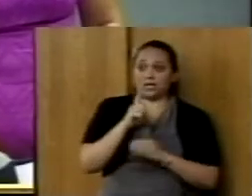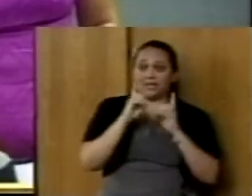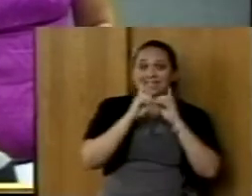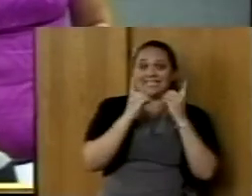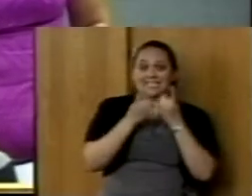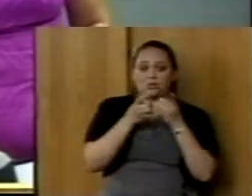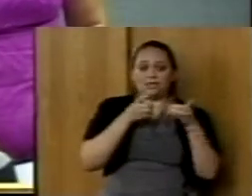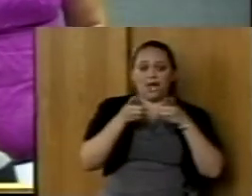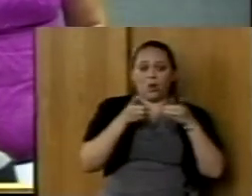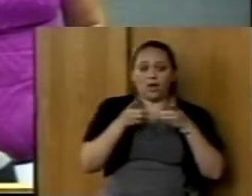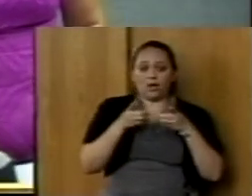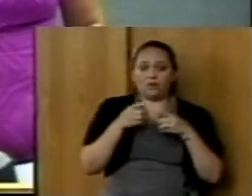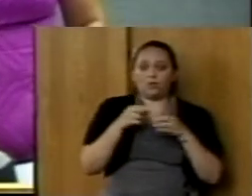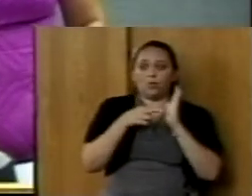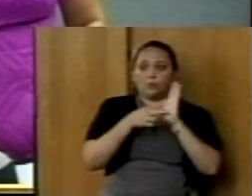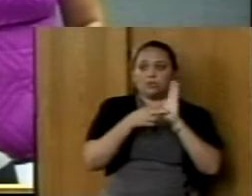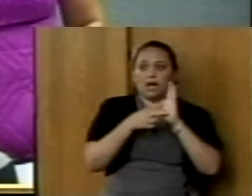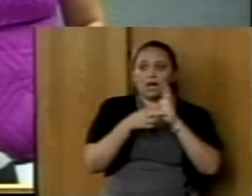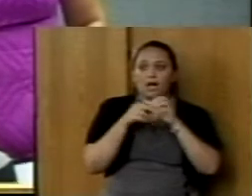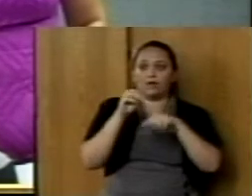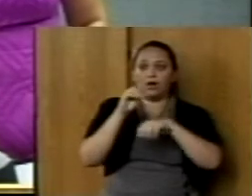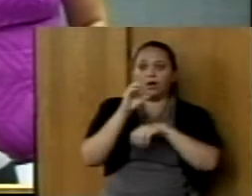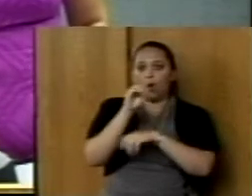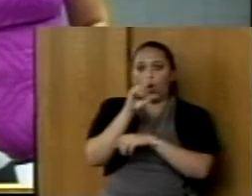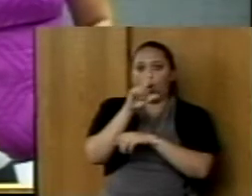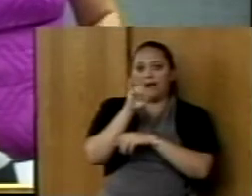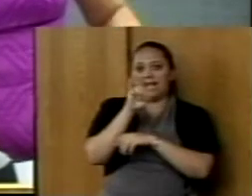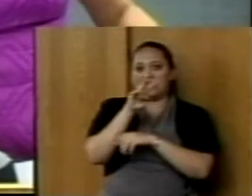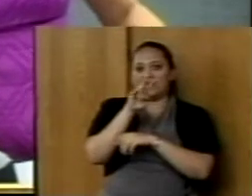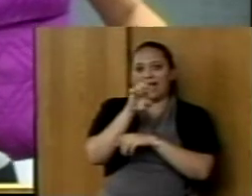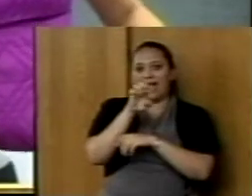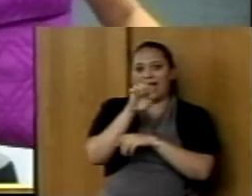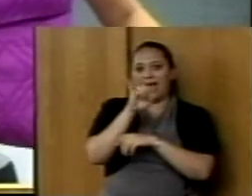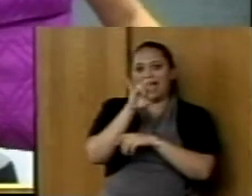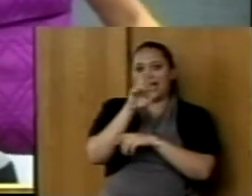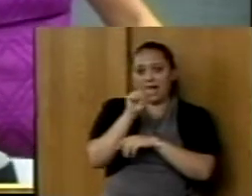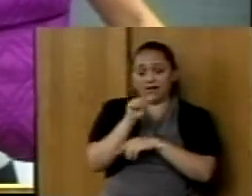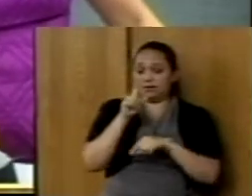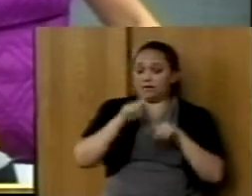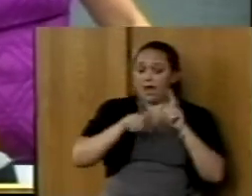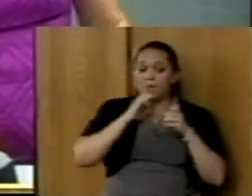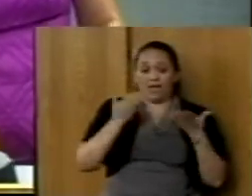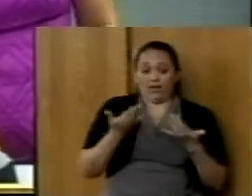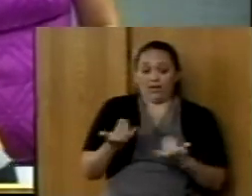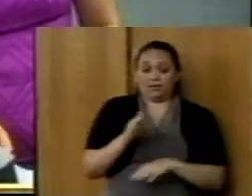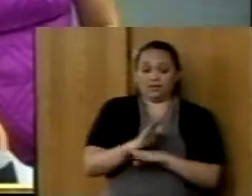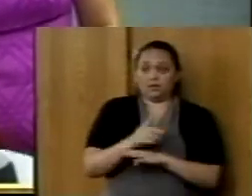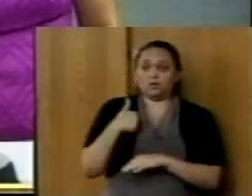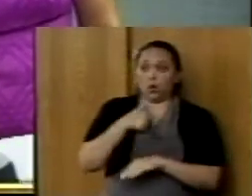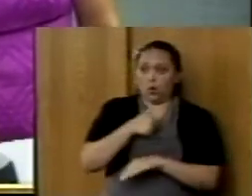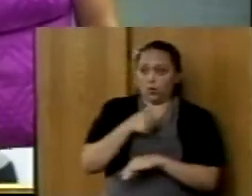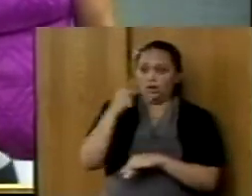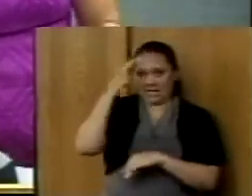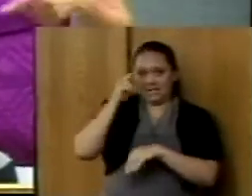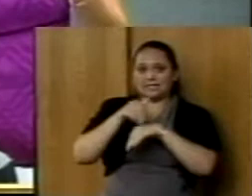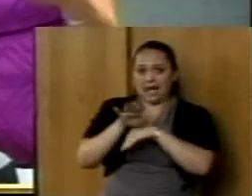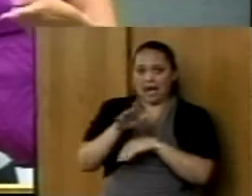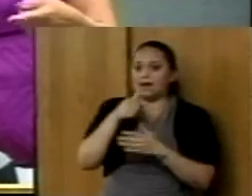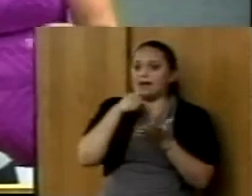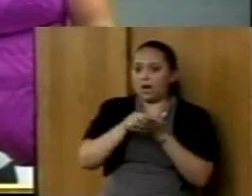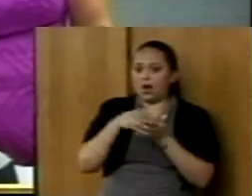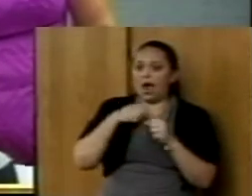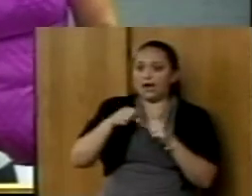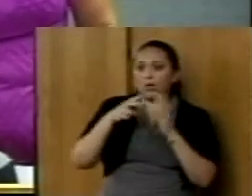director for Representative Oliveira, and he could not be here this evening, so he sent a letter that I can read for him, and